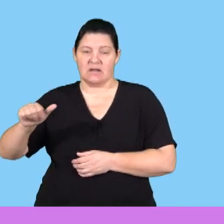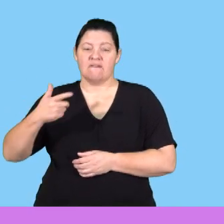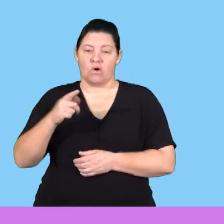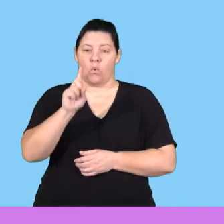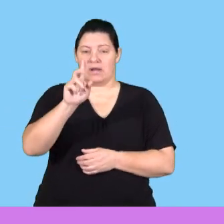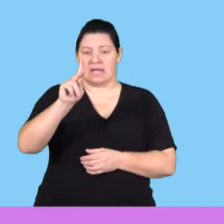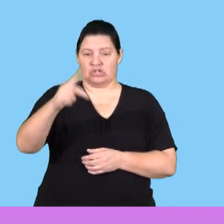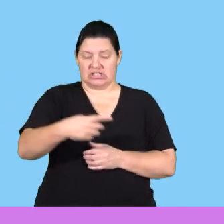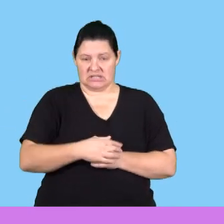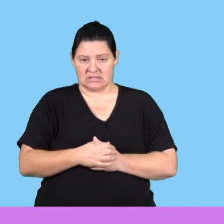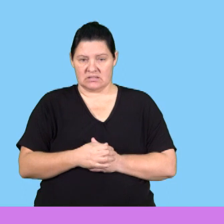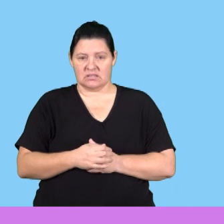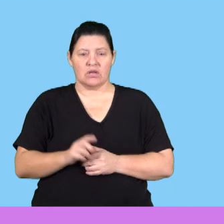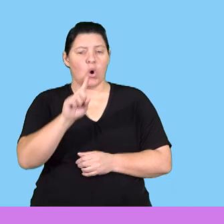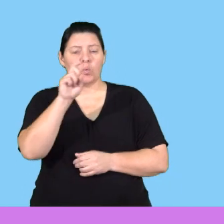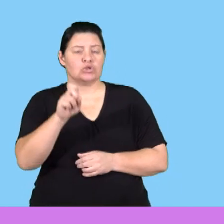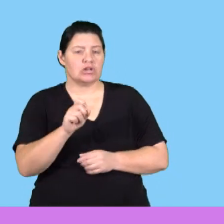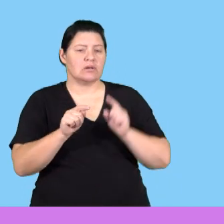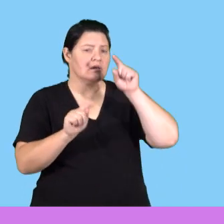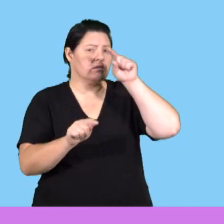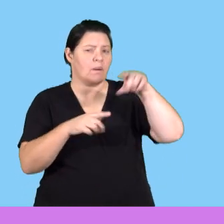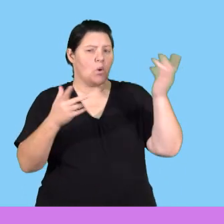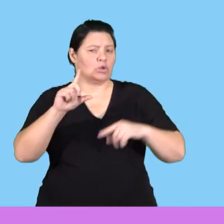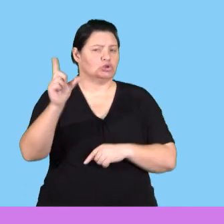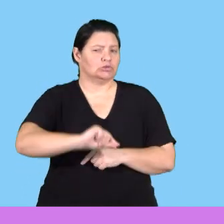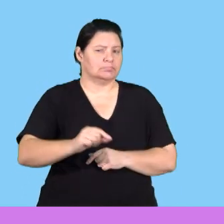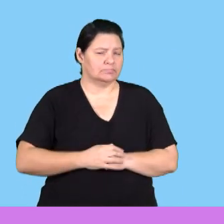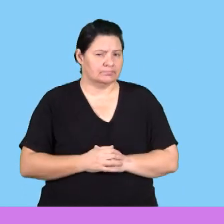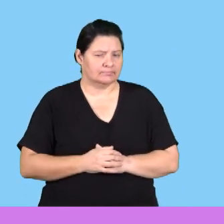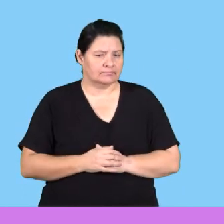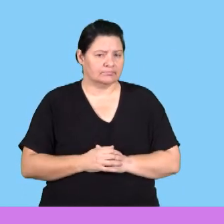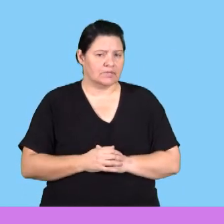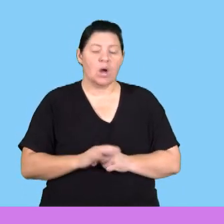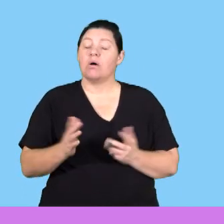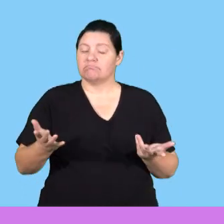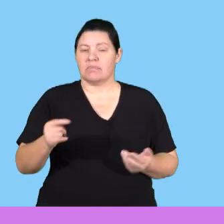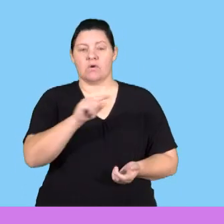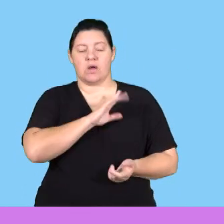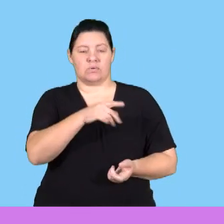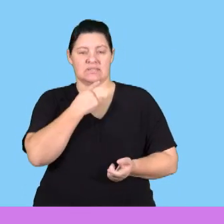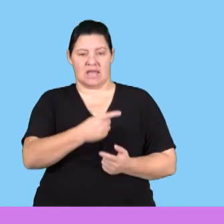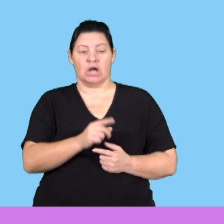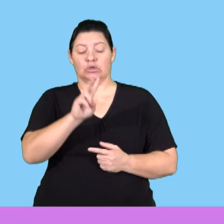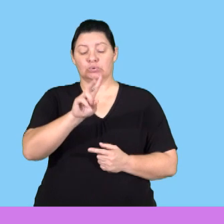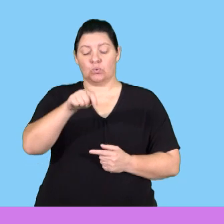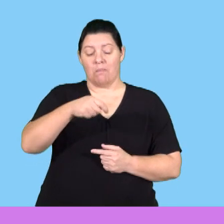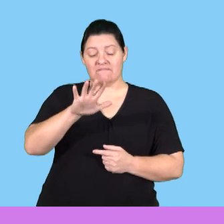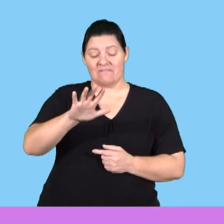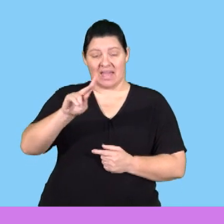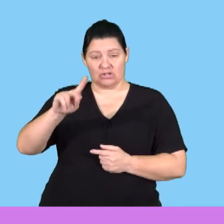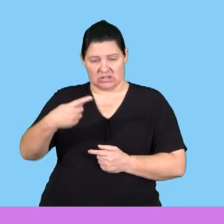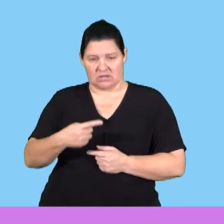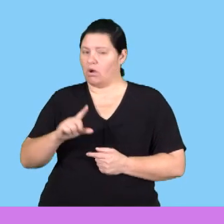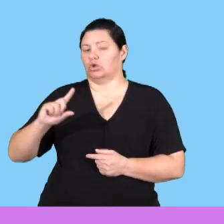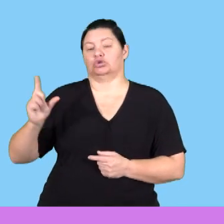996 per kilograms. Then the question was, which one is cheaper? Therefore, we say the